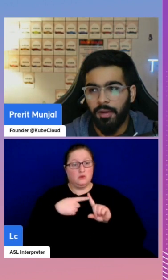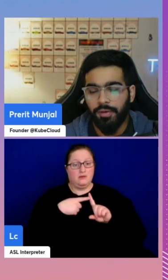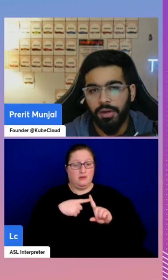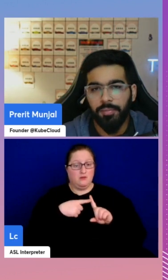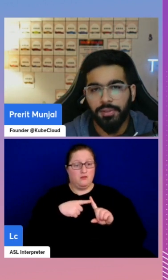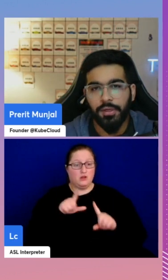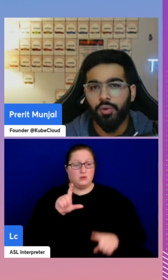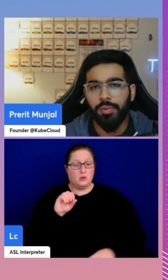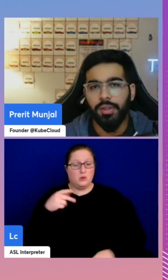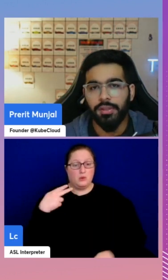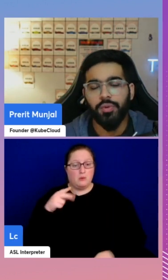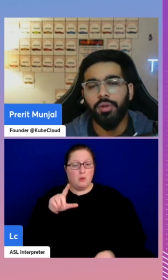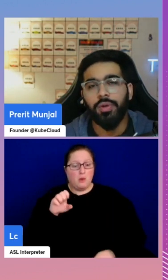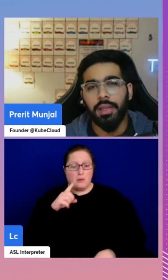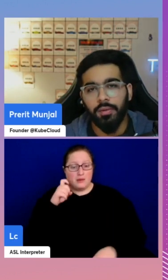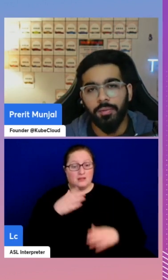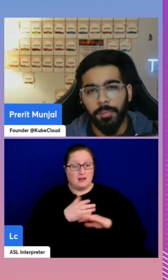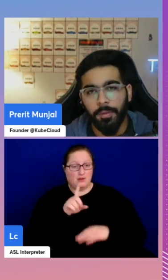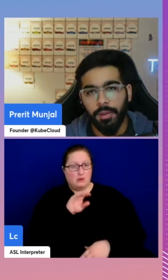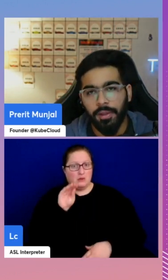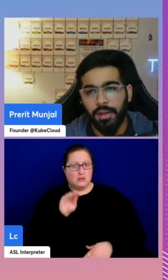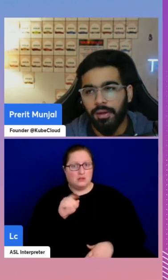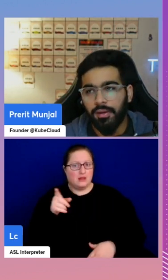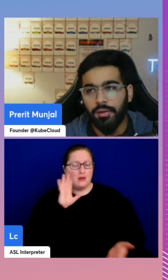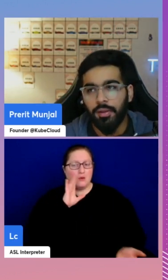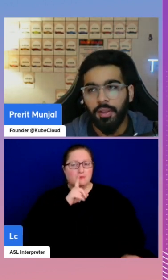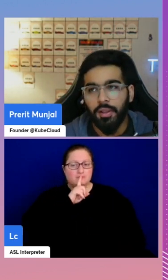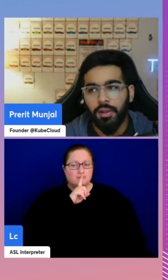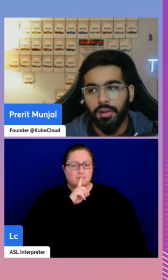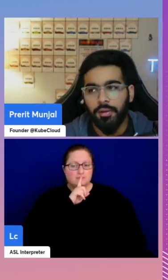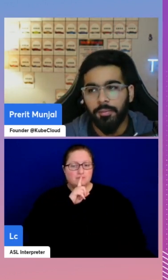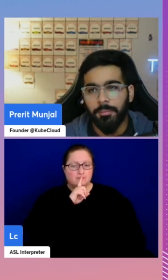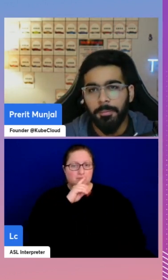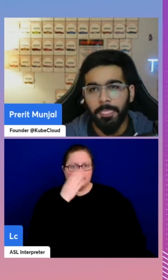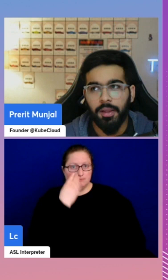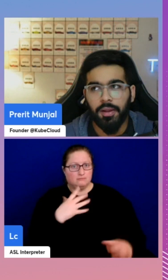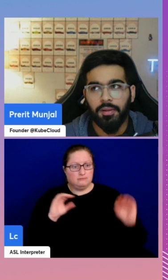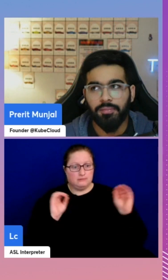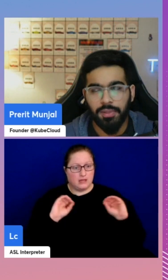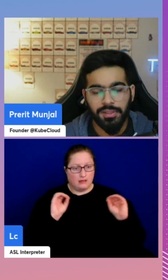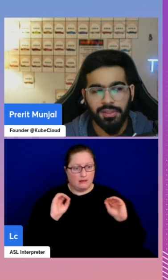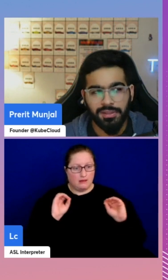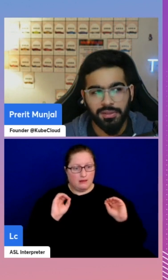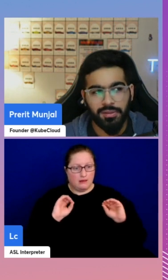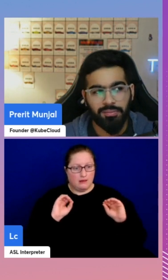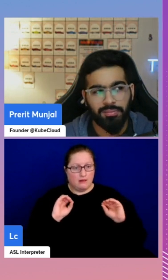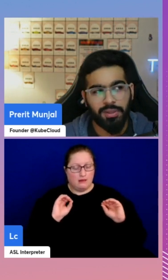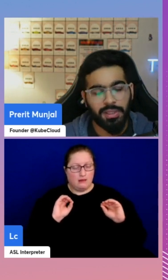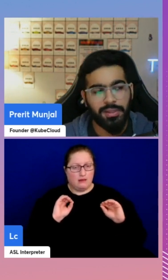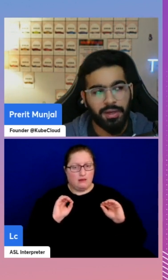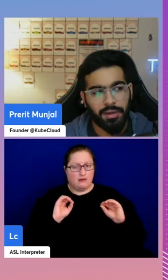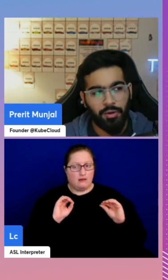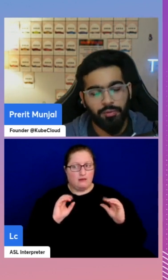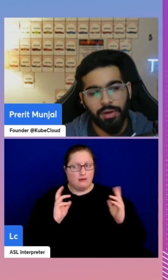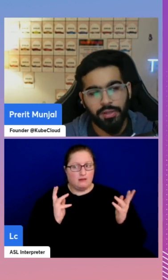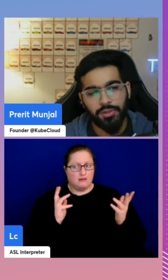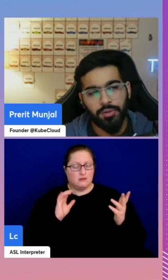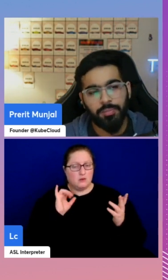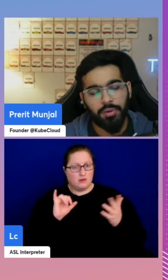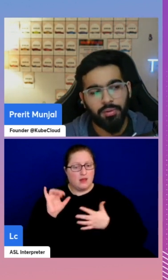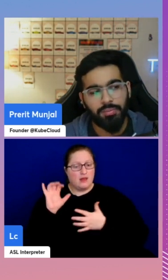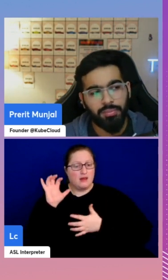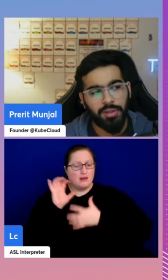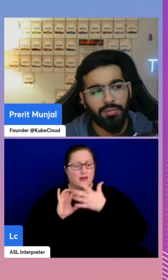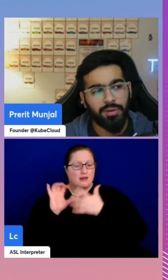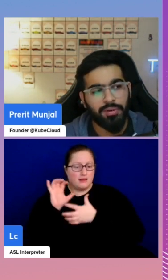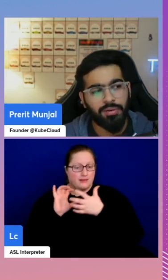because after 100% nobody is going to tell you. Okay, and uh, this is a thing that cloud vendors